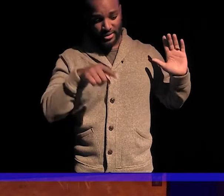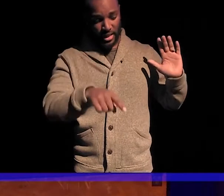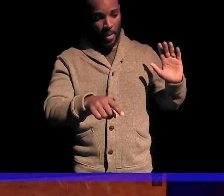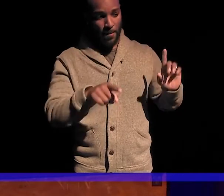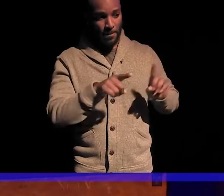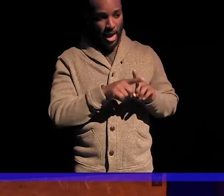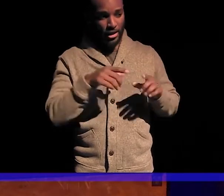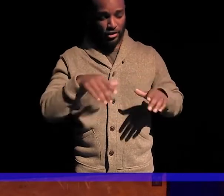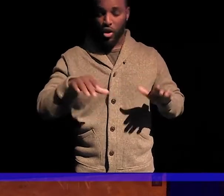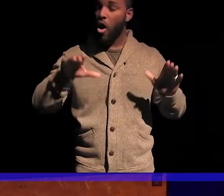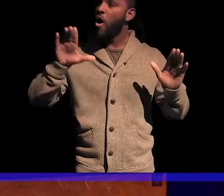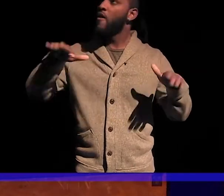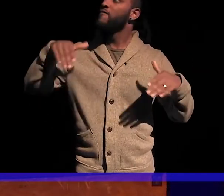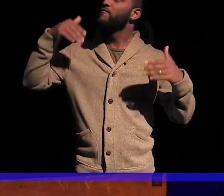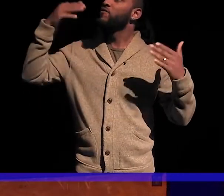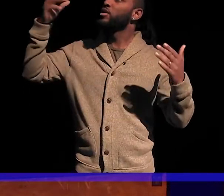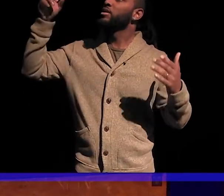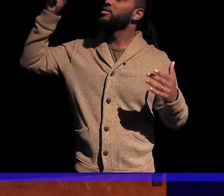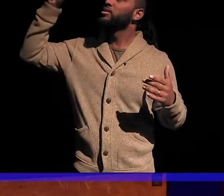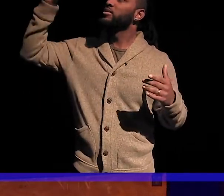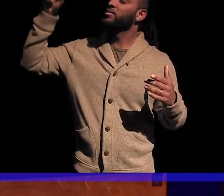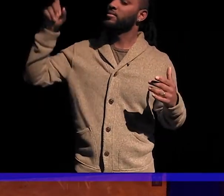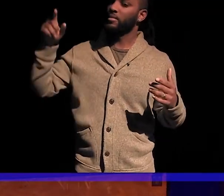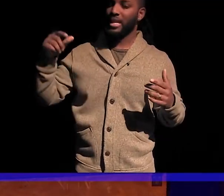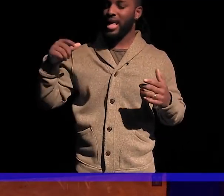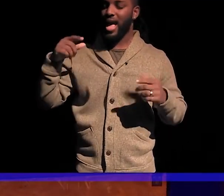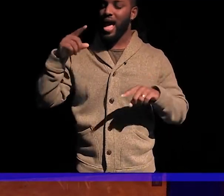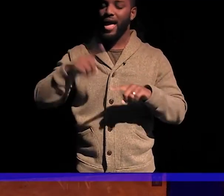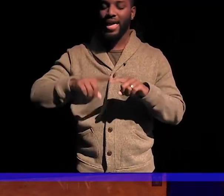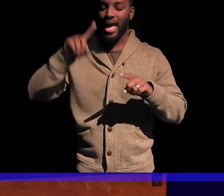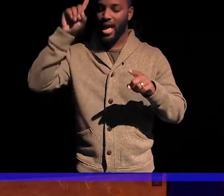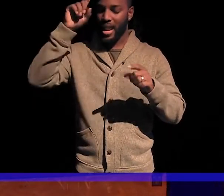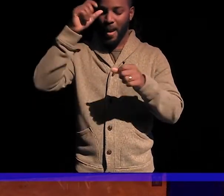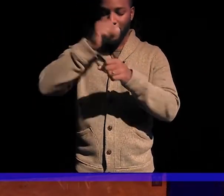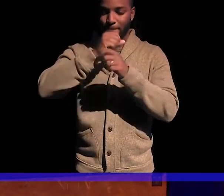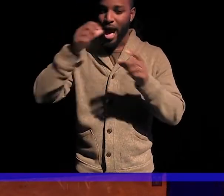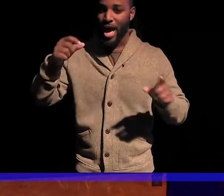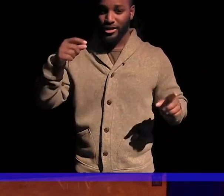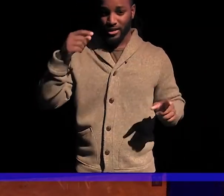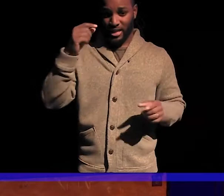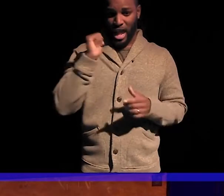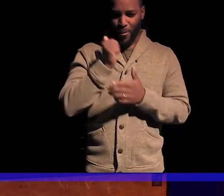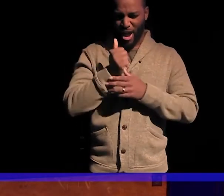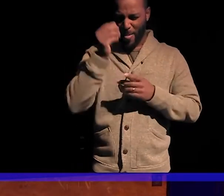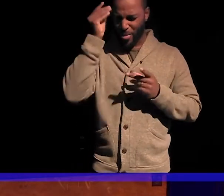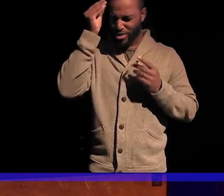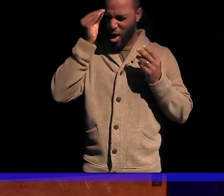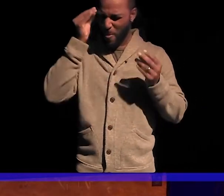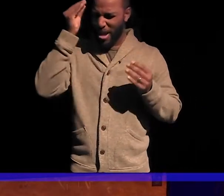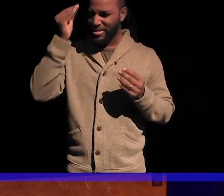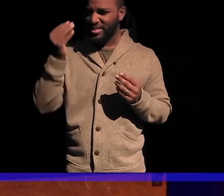offering to me. And I can't imagine the thought in Abraham's mind of,